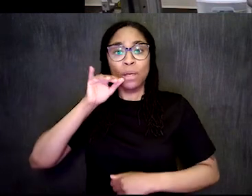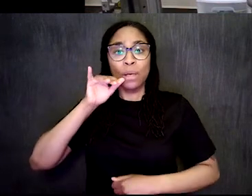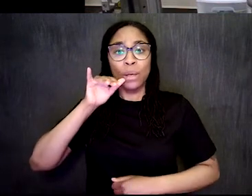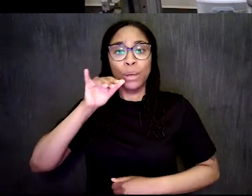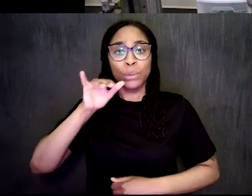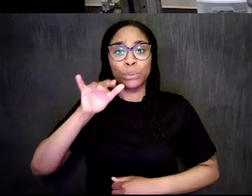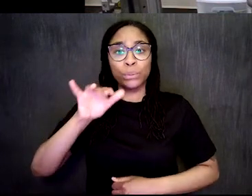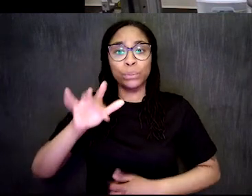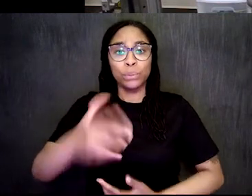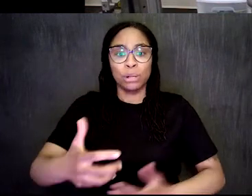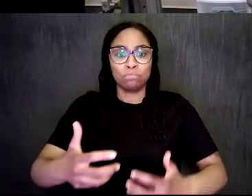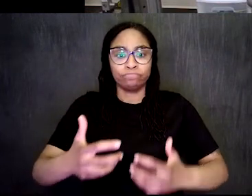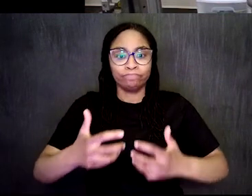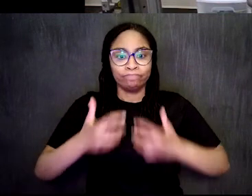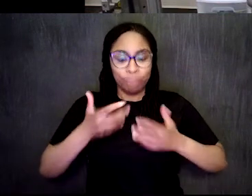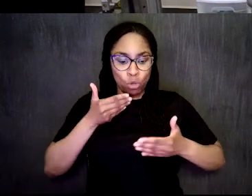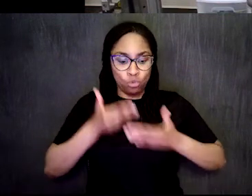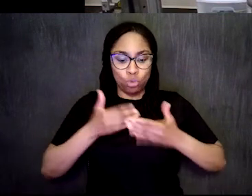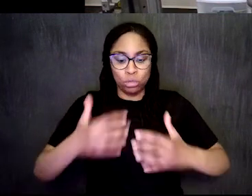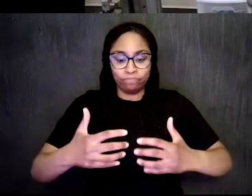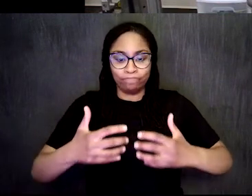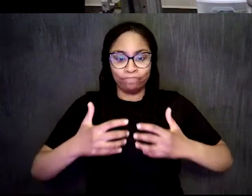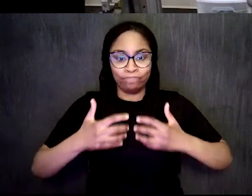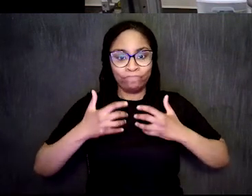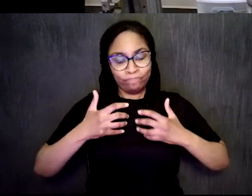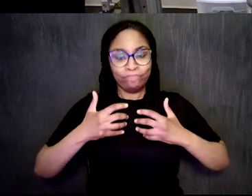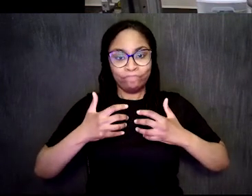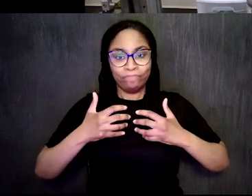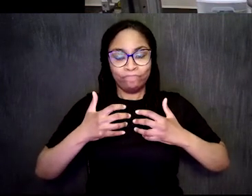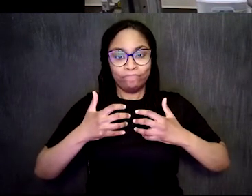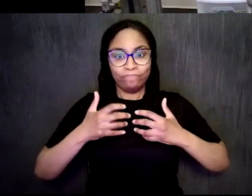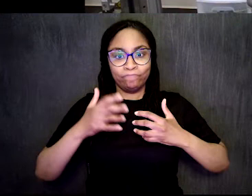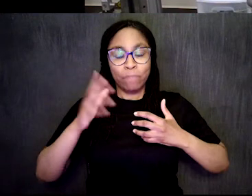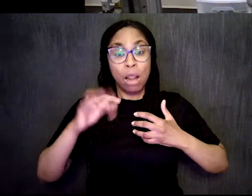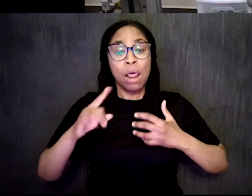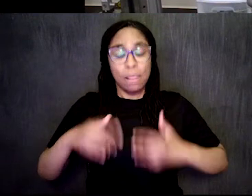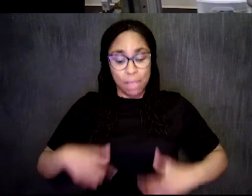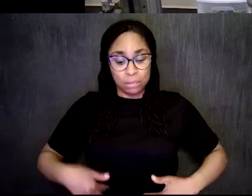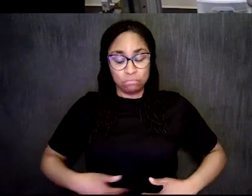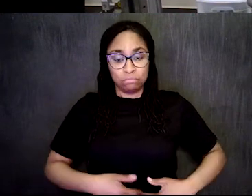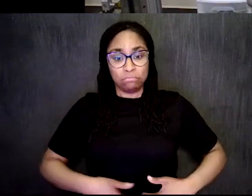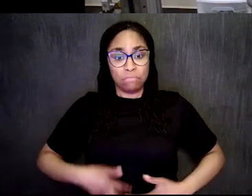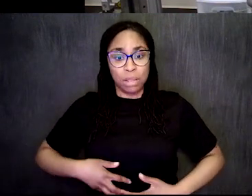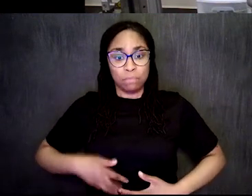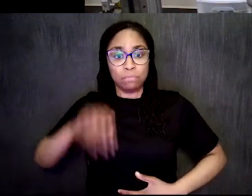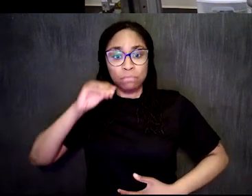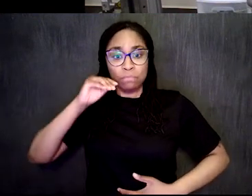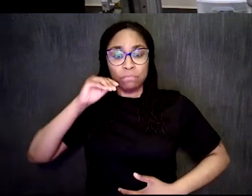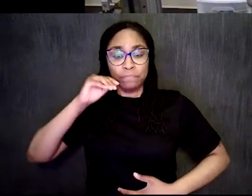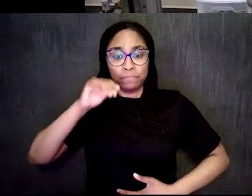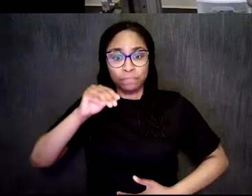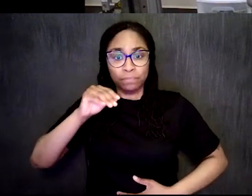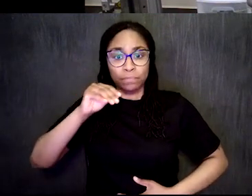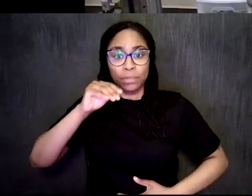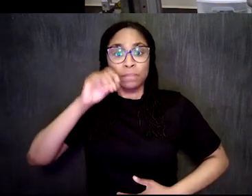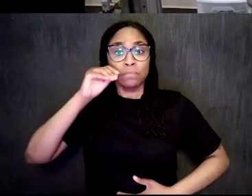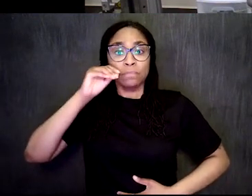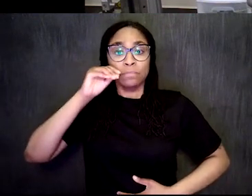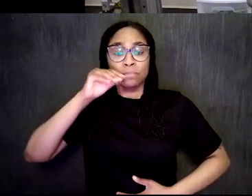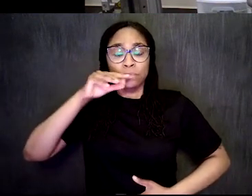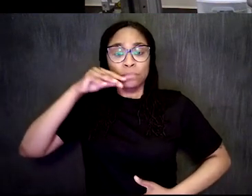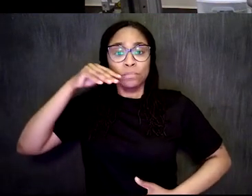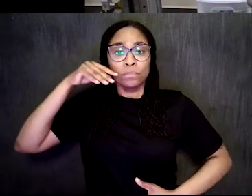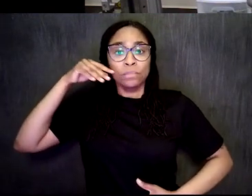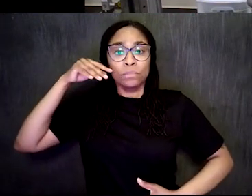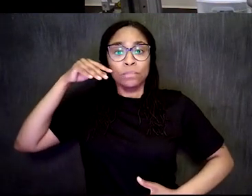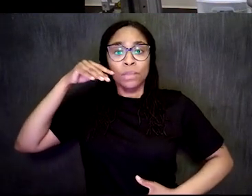little bit closer to the chest. Remember the diaphragmatic breathing. On the inhale, the belly's going to go towards your thighs. Exhale, your belly's